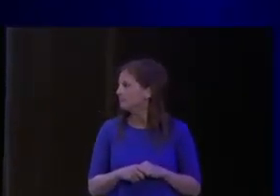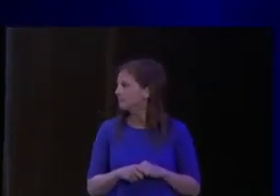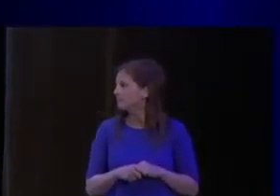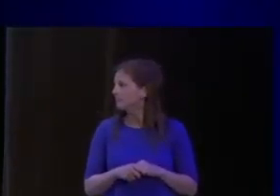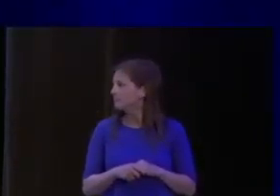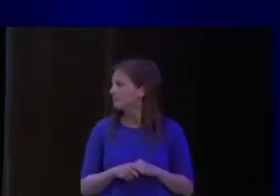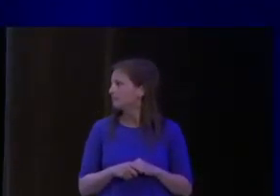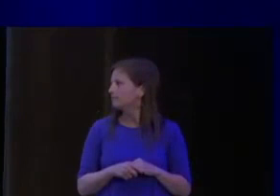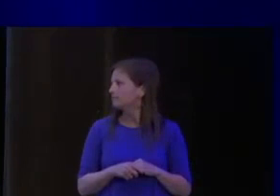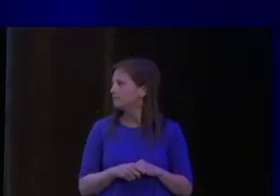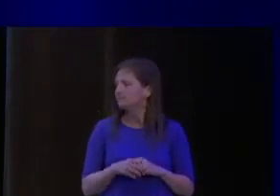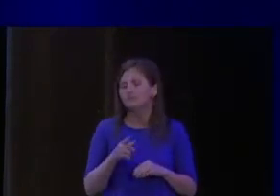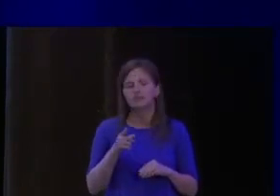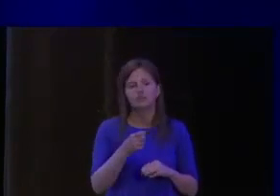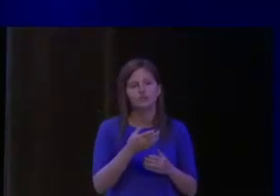To be a